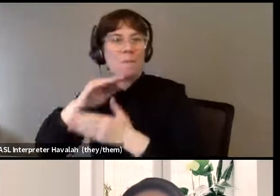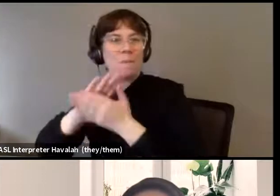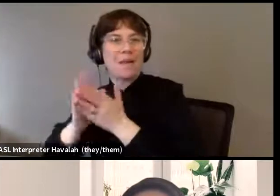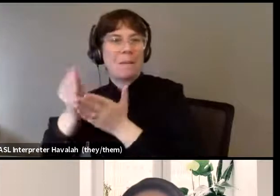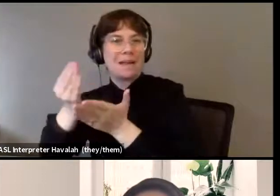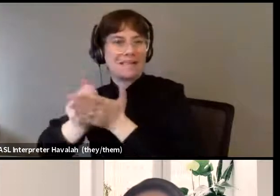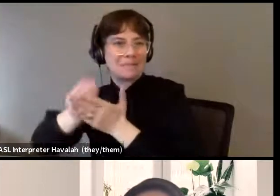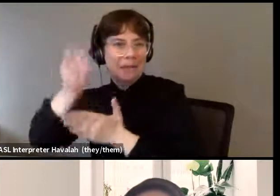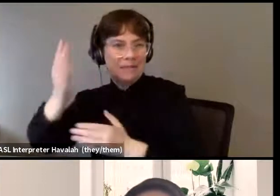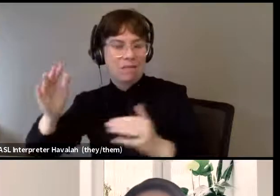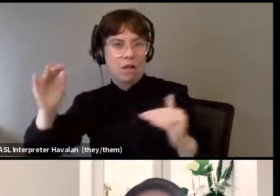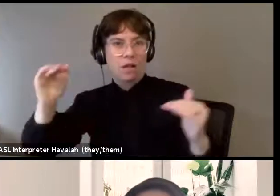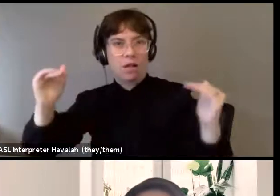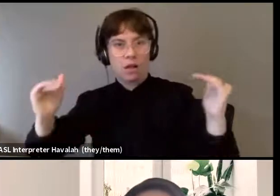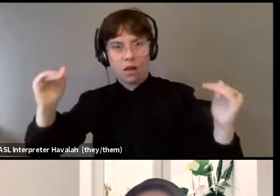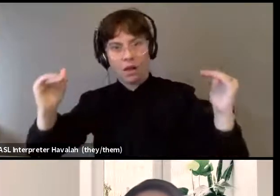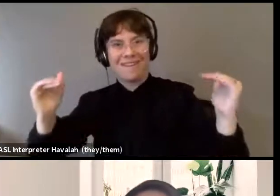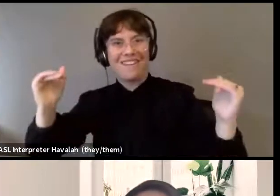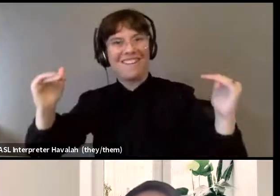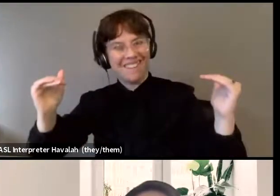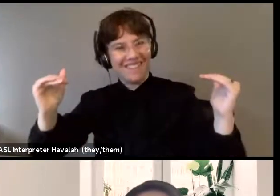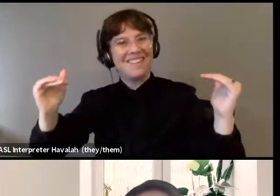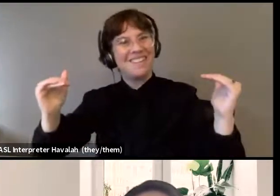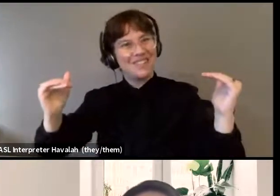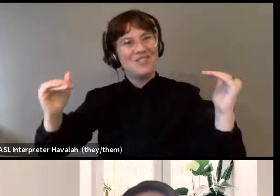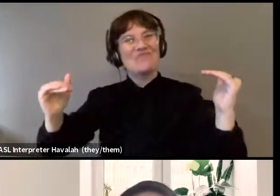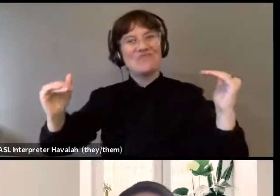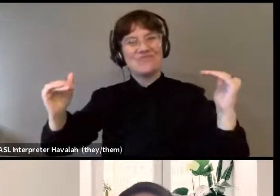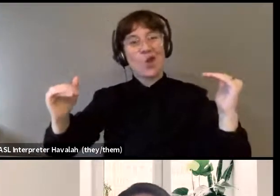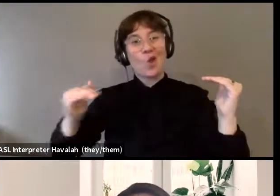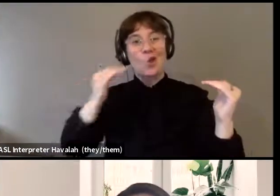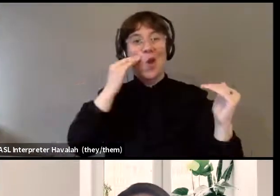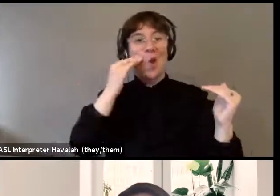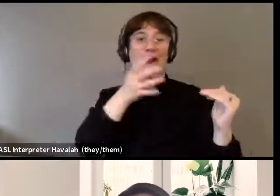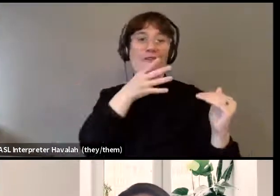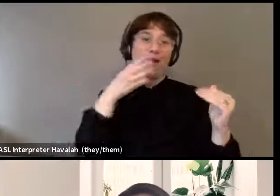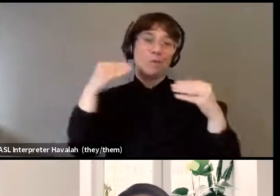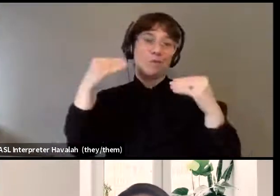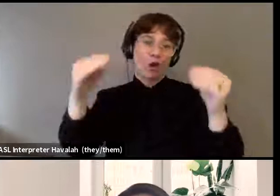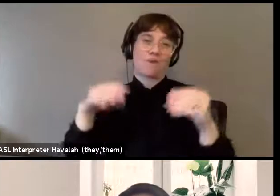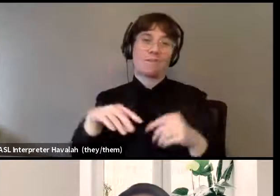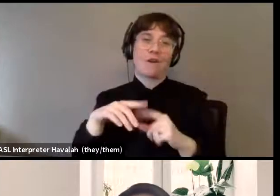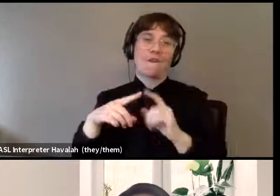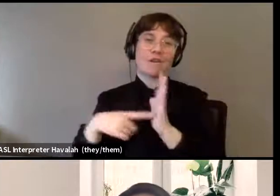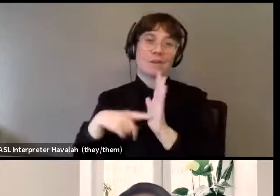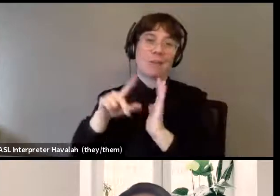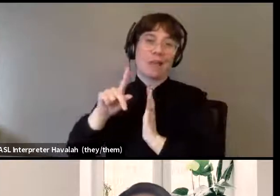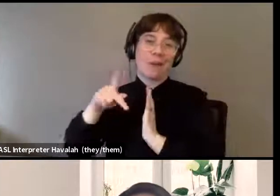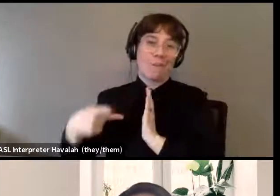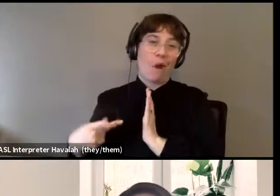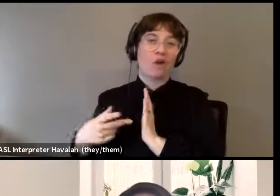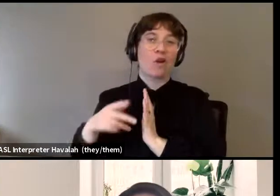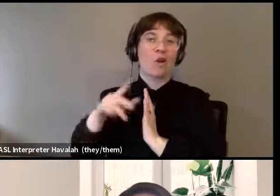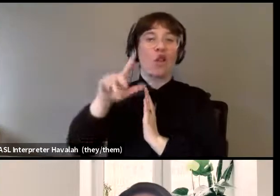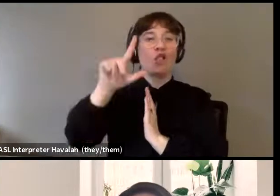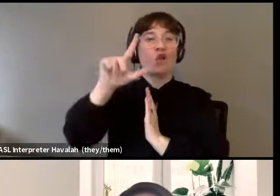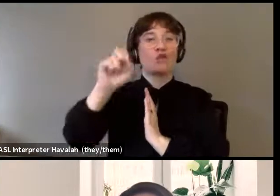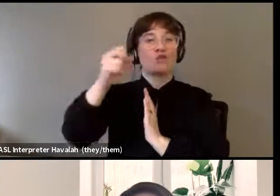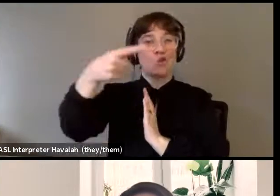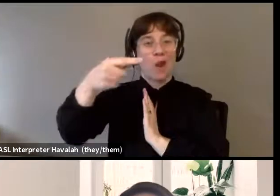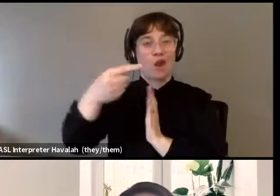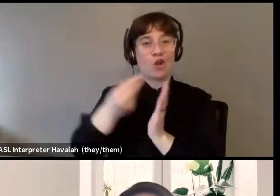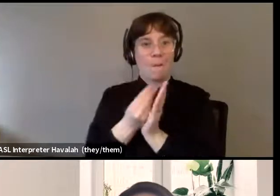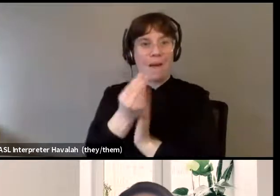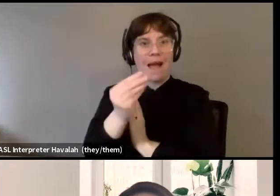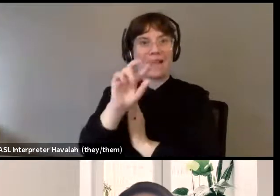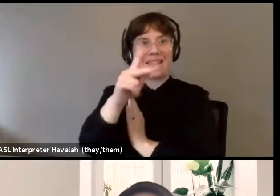what you often see is, I mean, have you ever been to a farmer's market, let's say in Lincoln Park or Logan Square, you're buying kale for